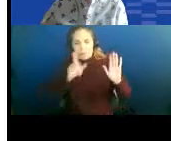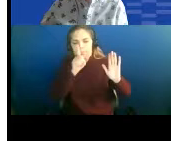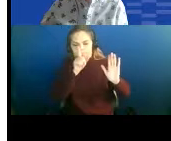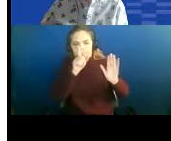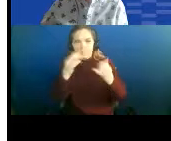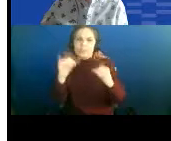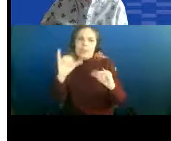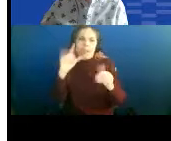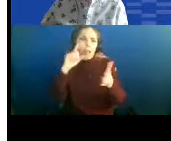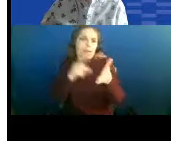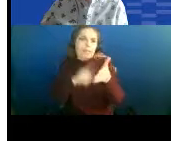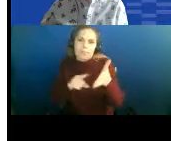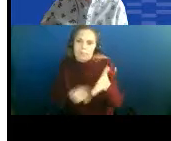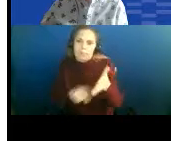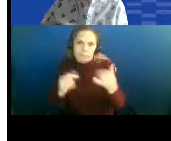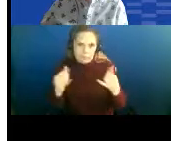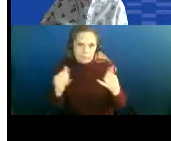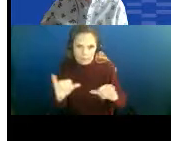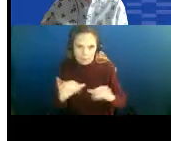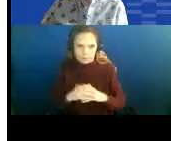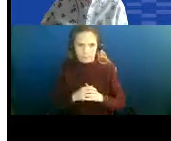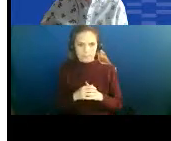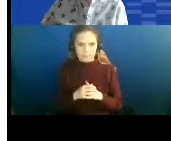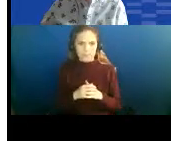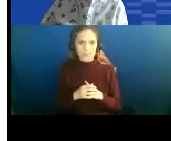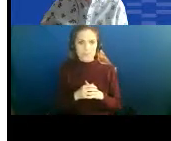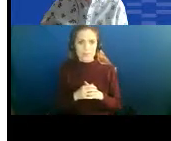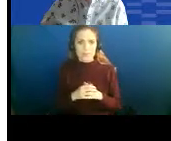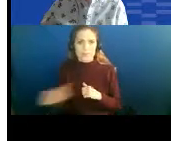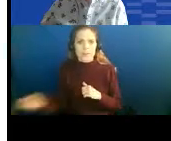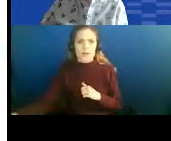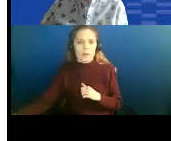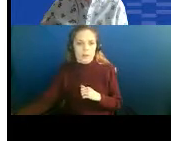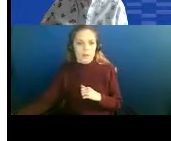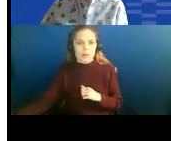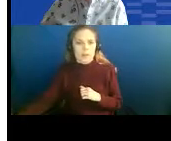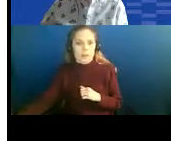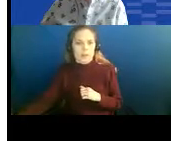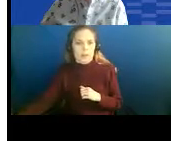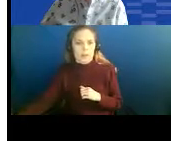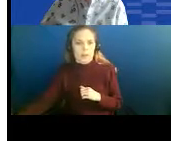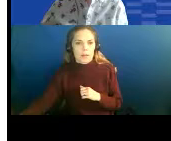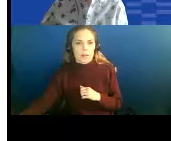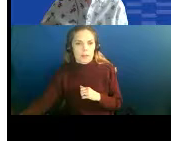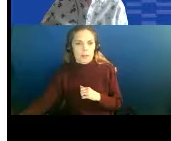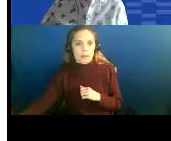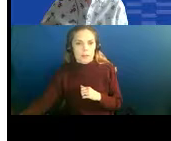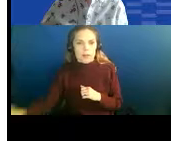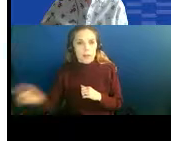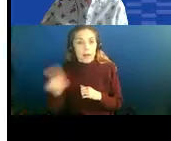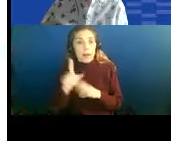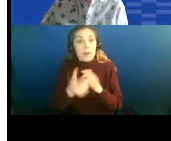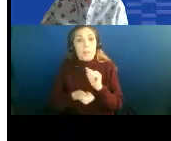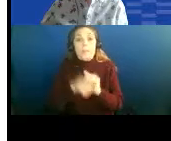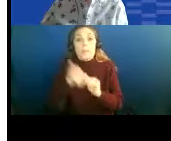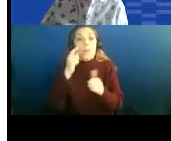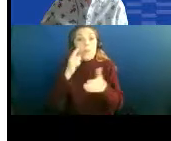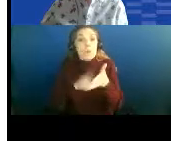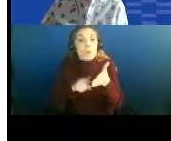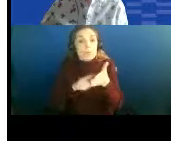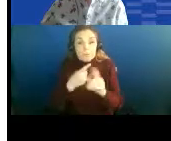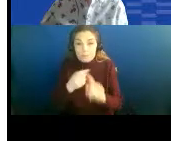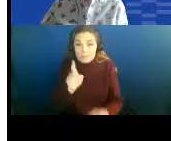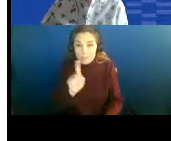about research that has been done within these intersections, the majority of it is coming out of the UK, Australia, and the US. And